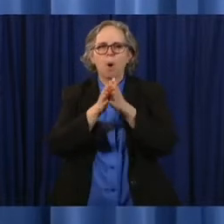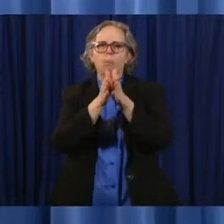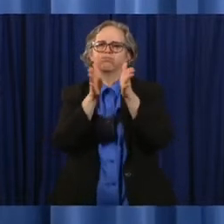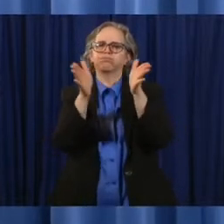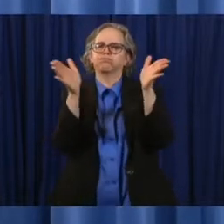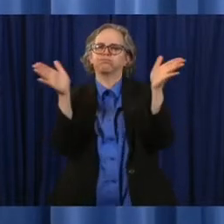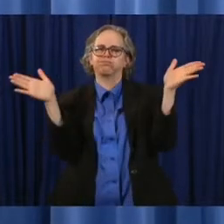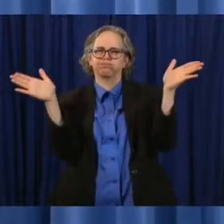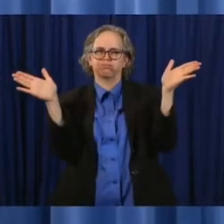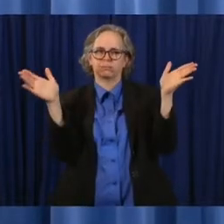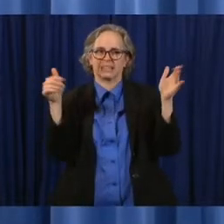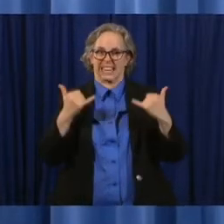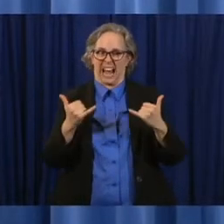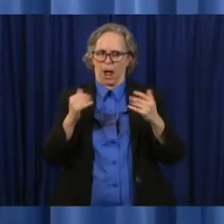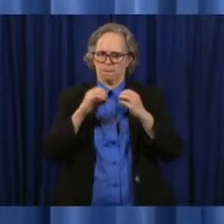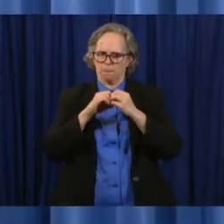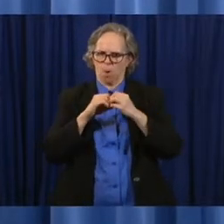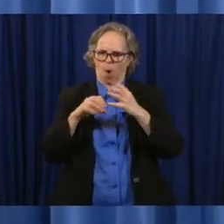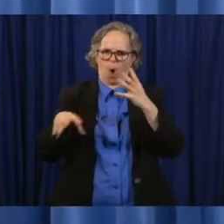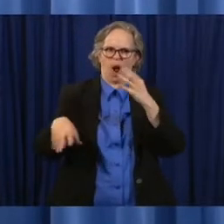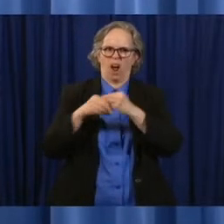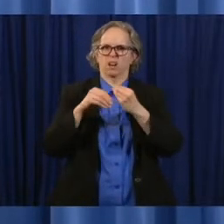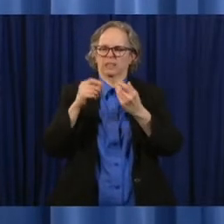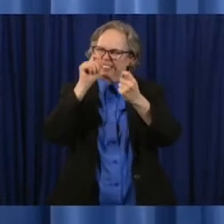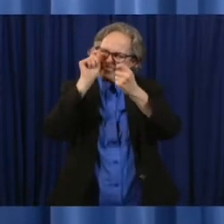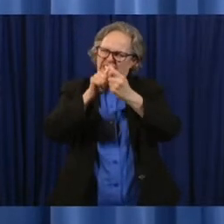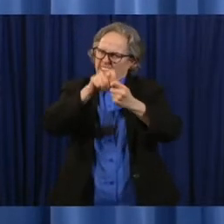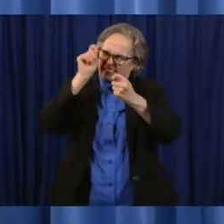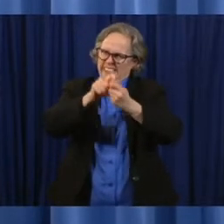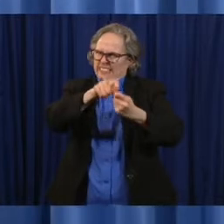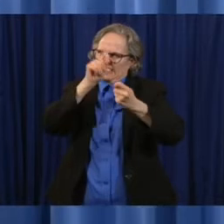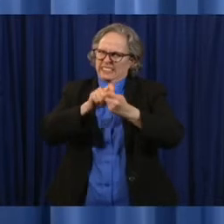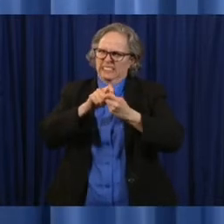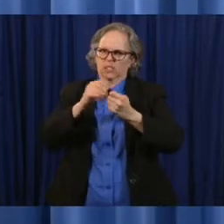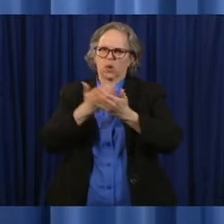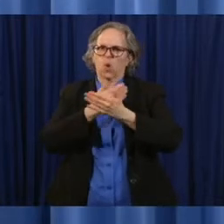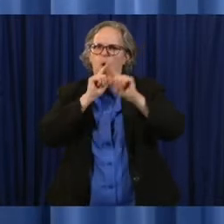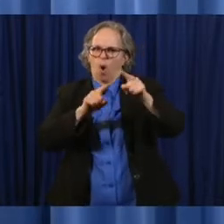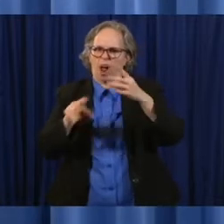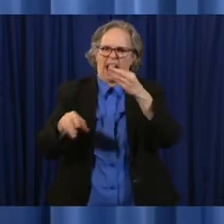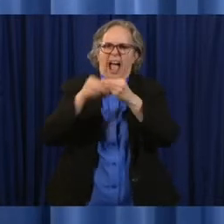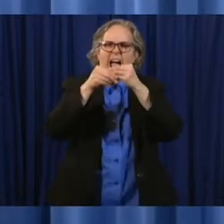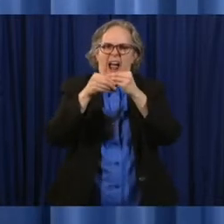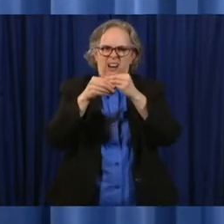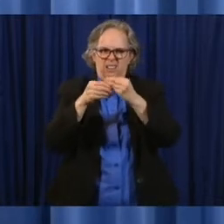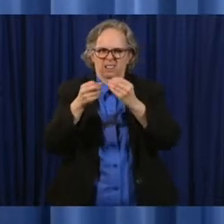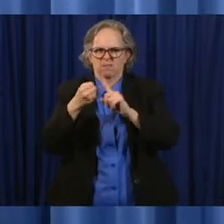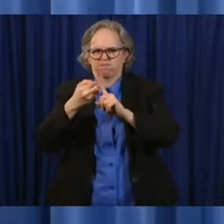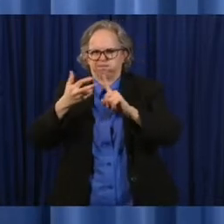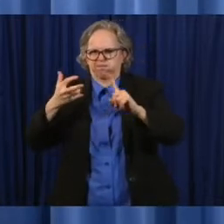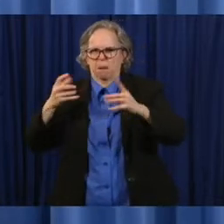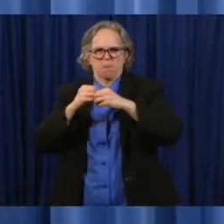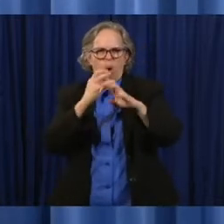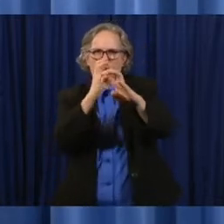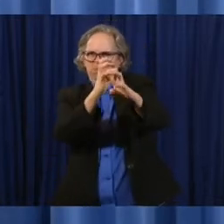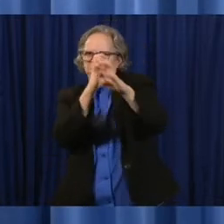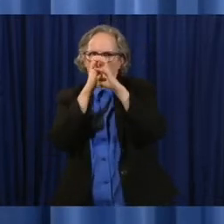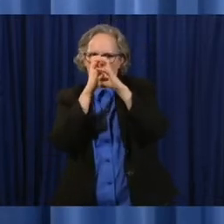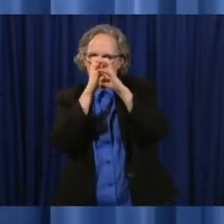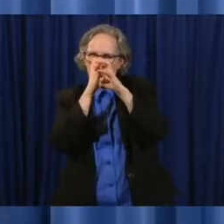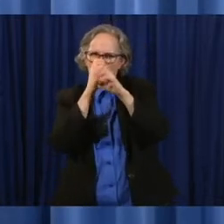even businesses that were never closed. And so these will be more stringent, very specific